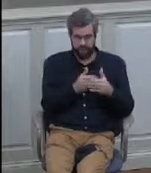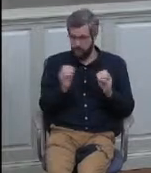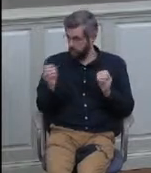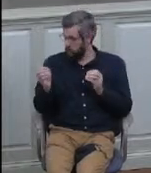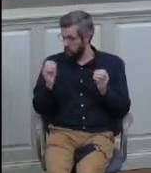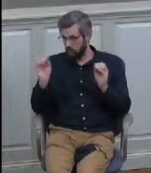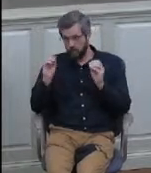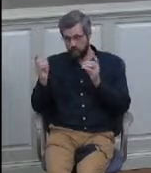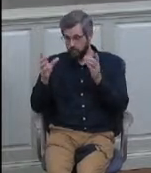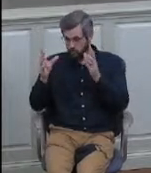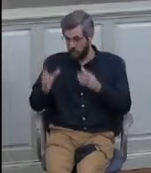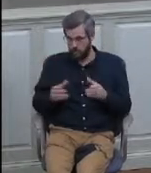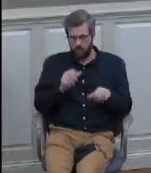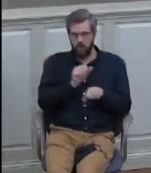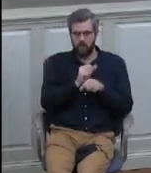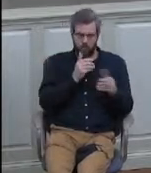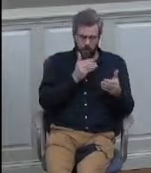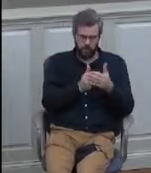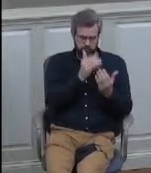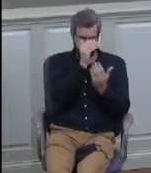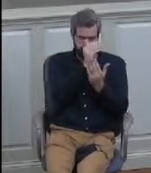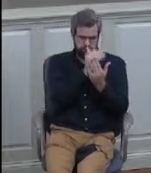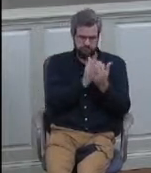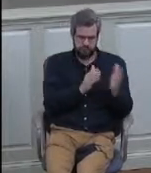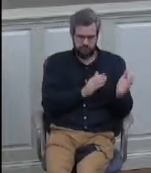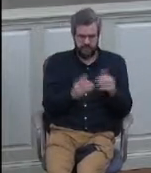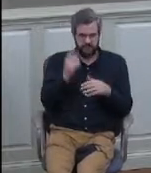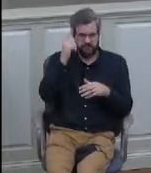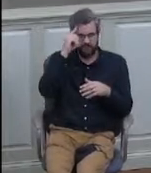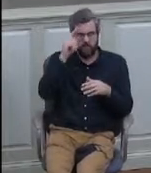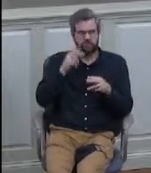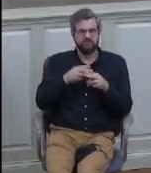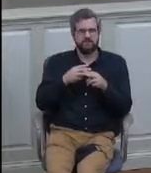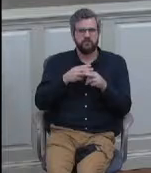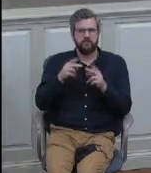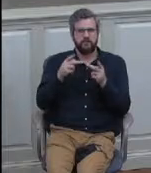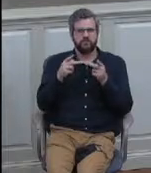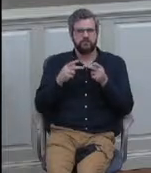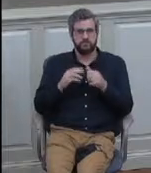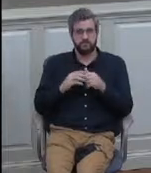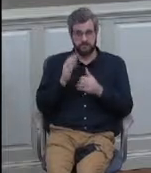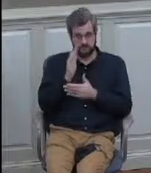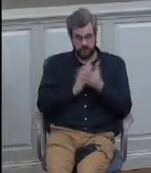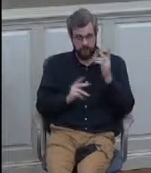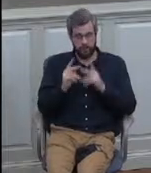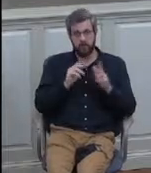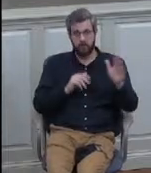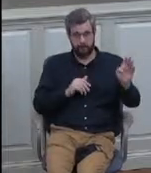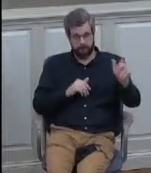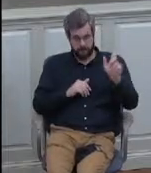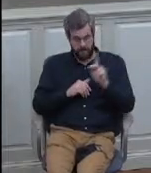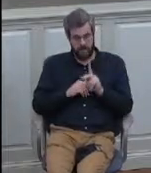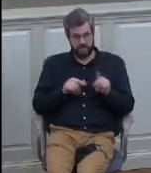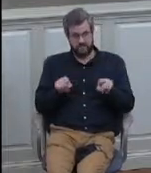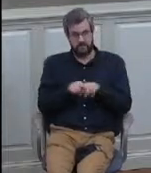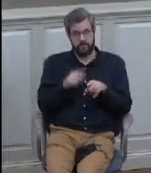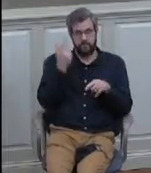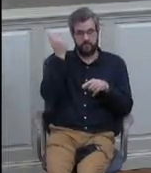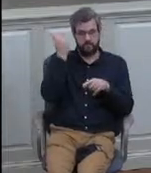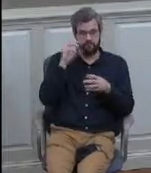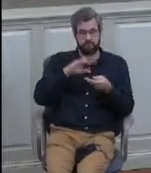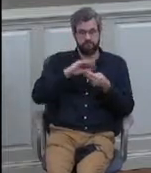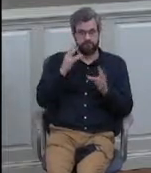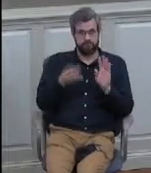director to lay out a staffing plan for our seasonal positions. Some people are coming back from last year, but we have